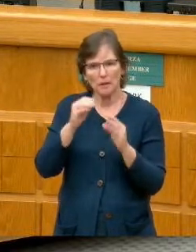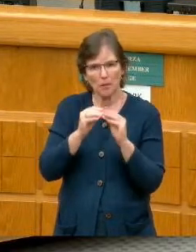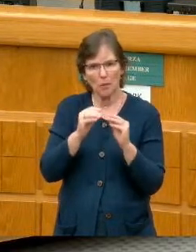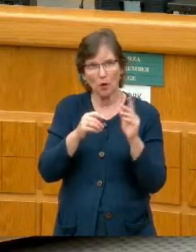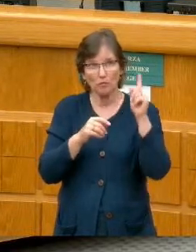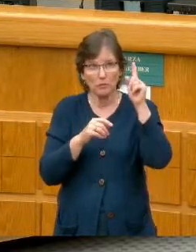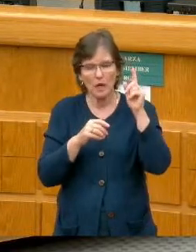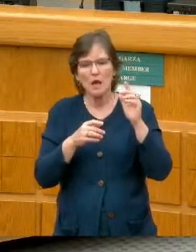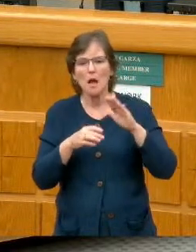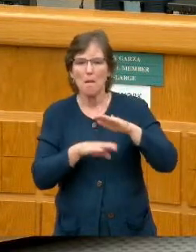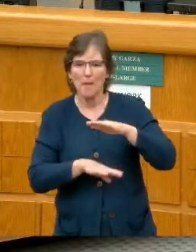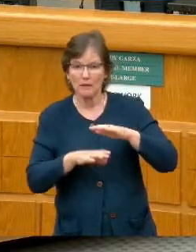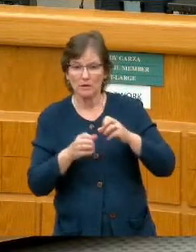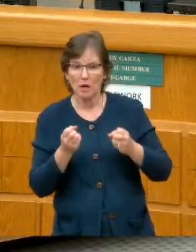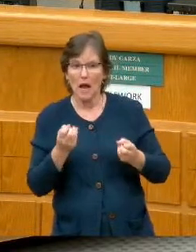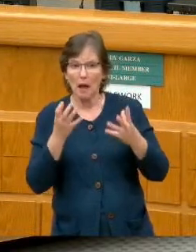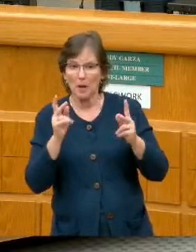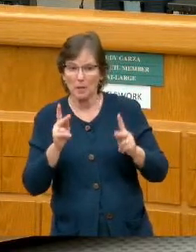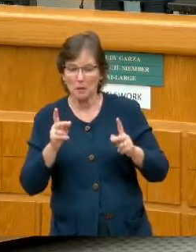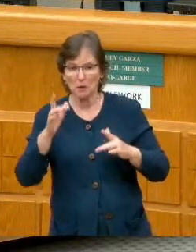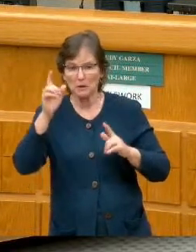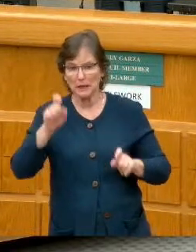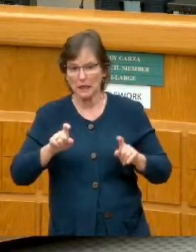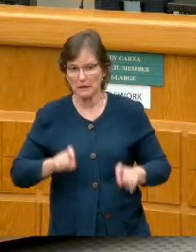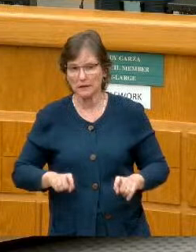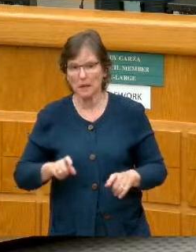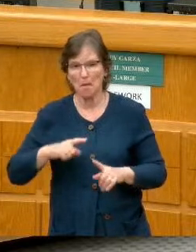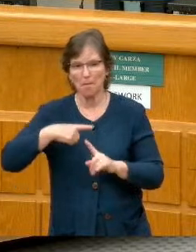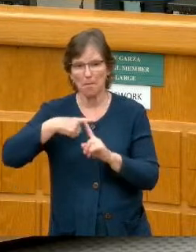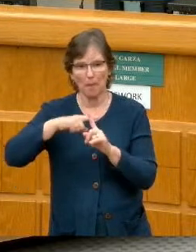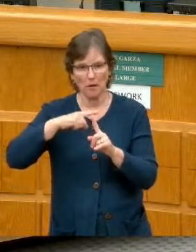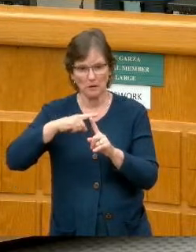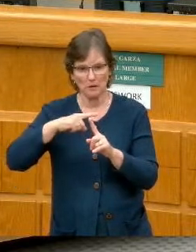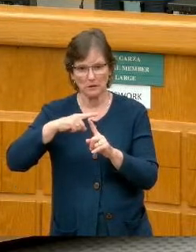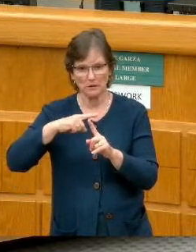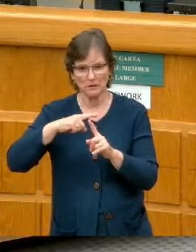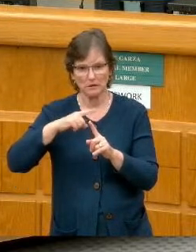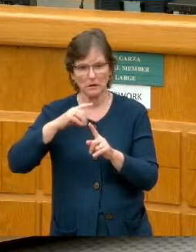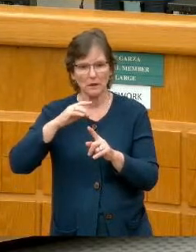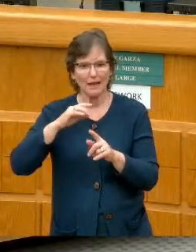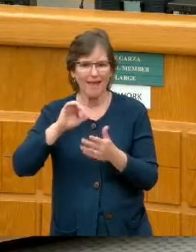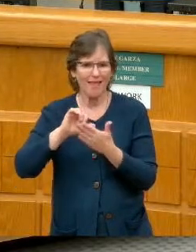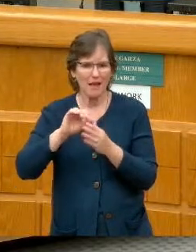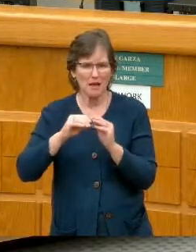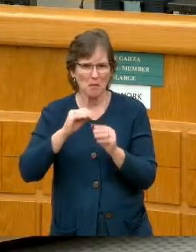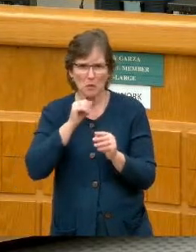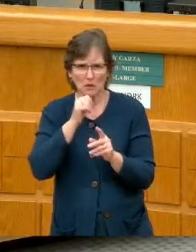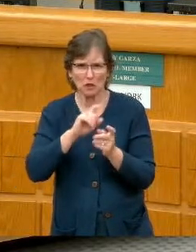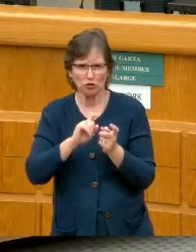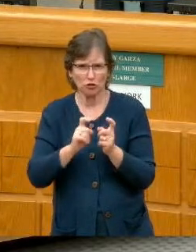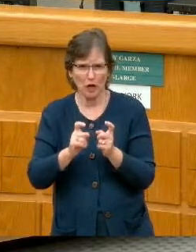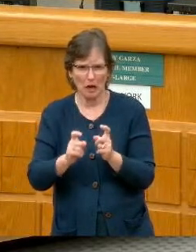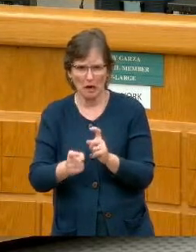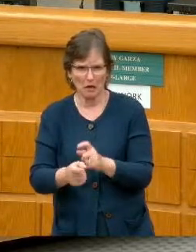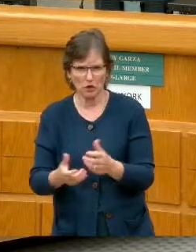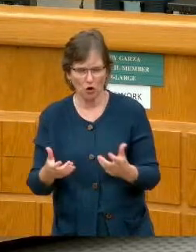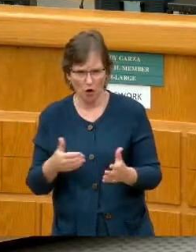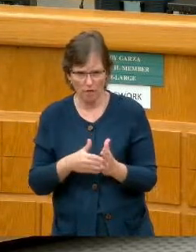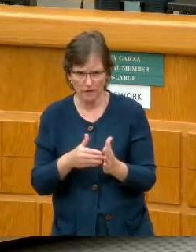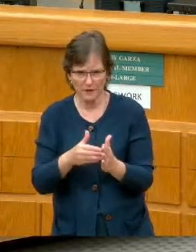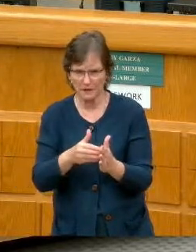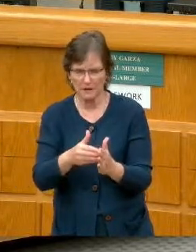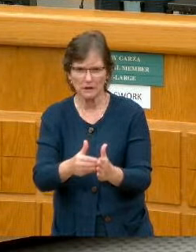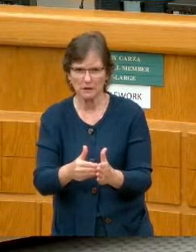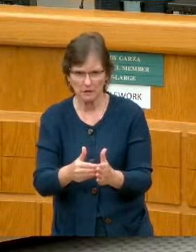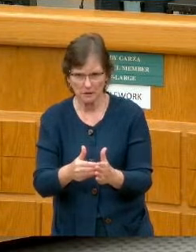have the results from and all the people that tested positive, and we're not going to be changing these numbers too much. So over the whole pandemic, for all the testing